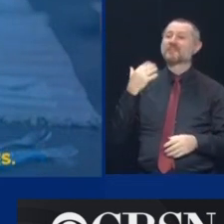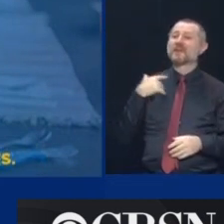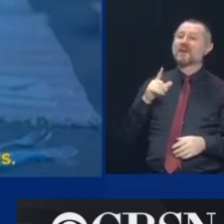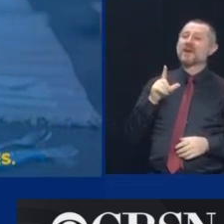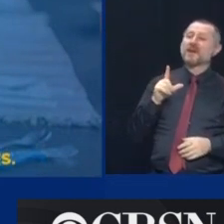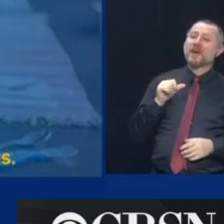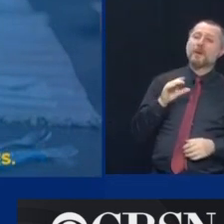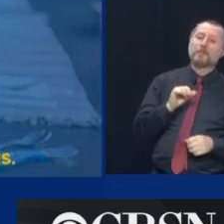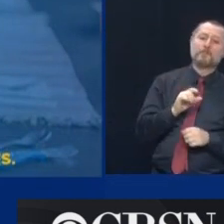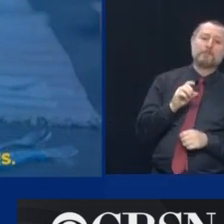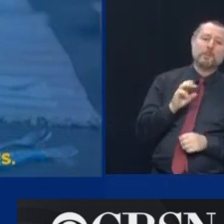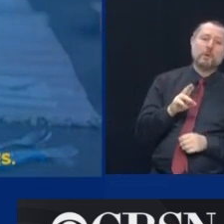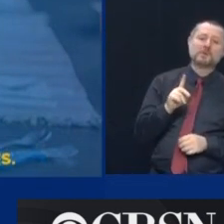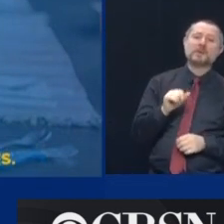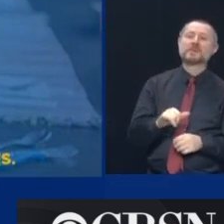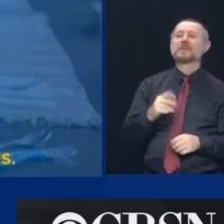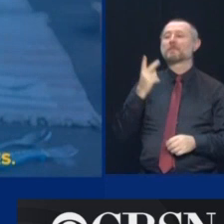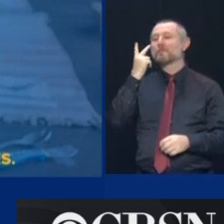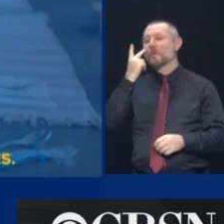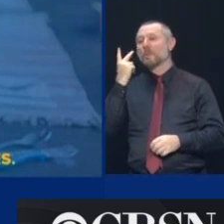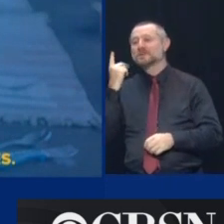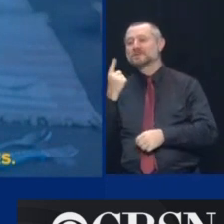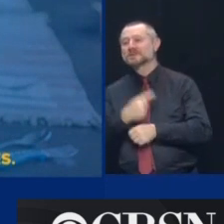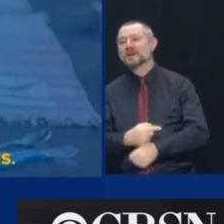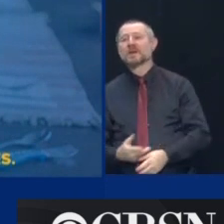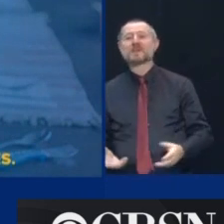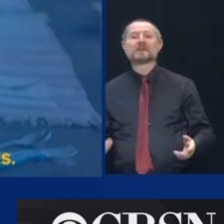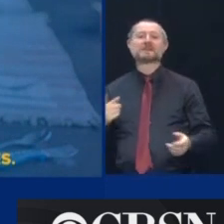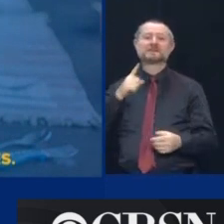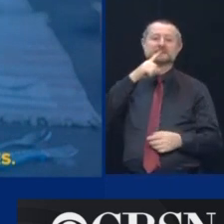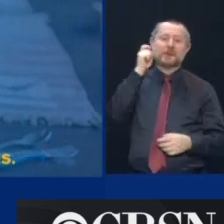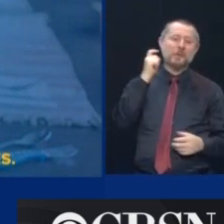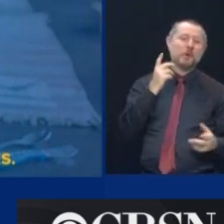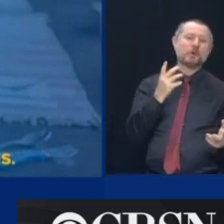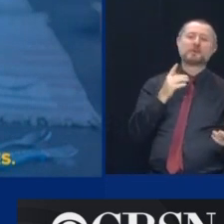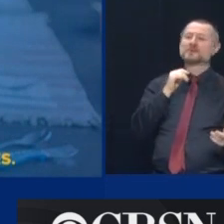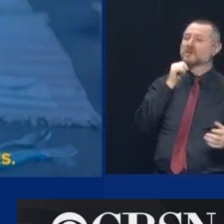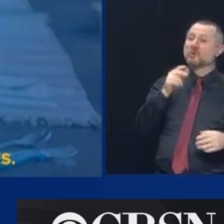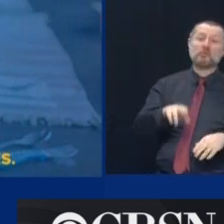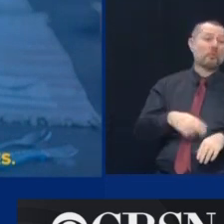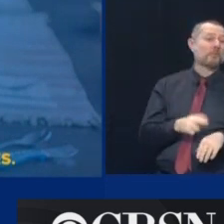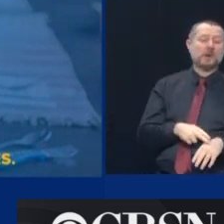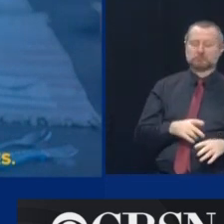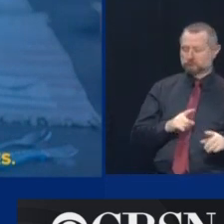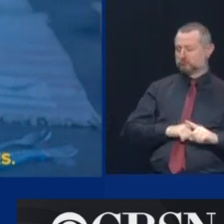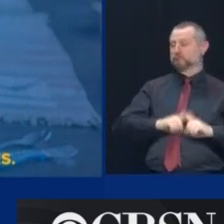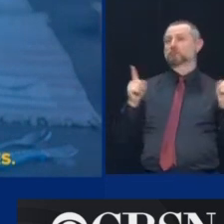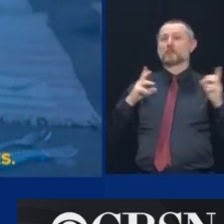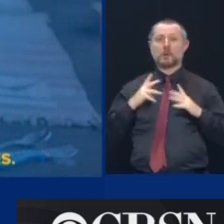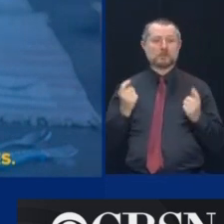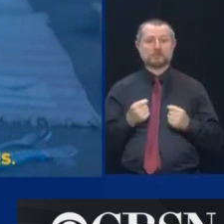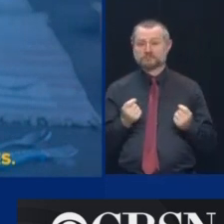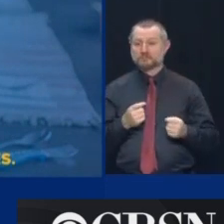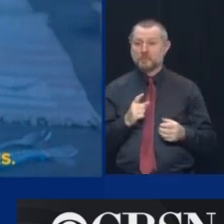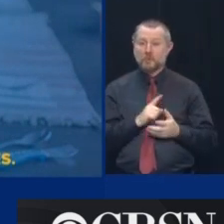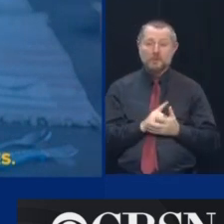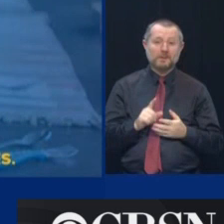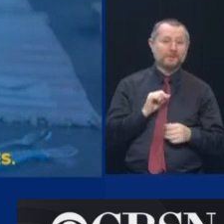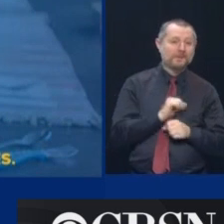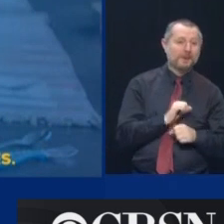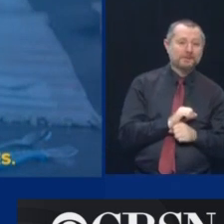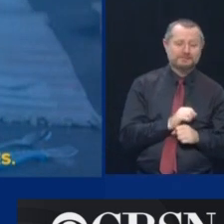a normal Memorial Day. It wasn't a normal summer. It's not normal in school. It's not normal at work. It's not a